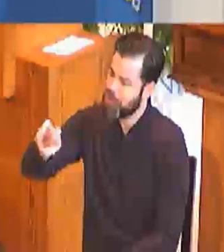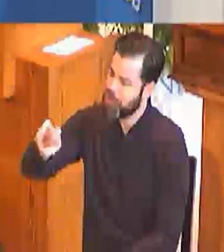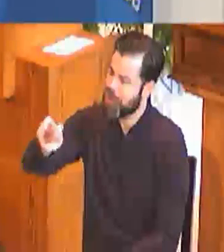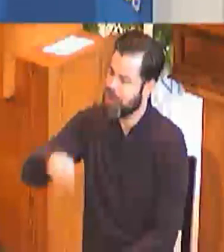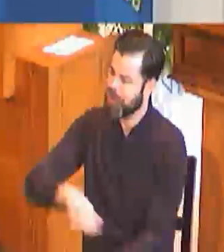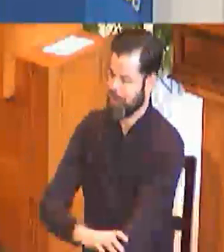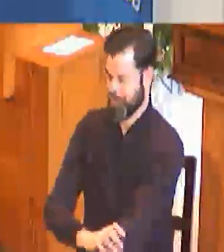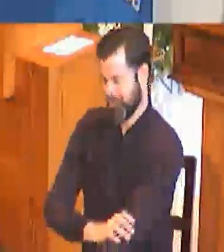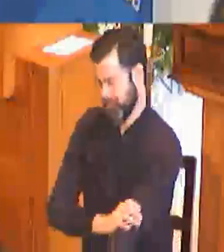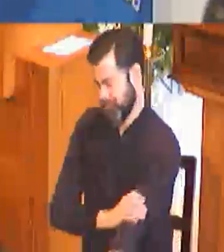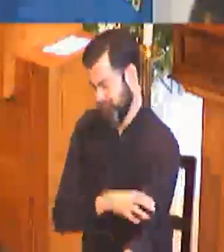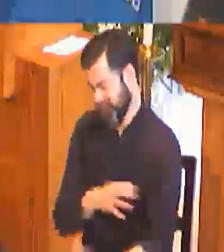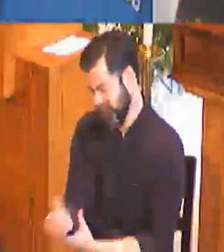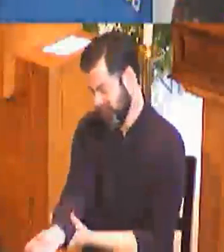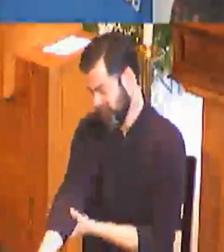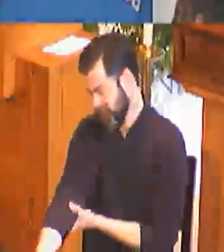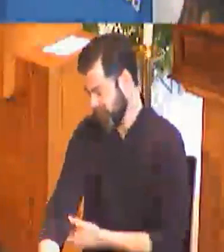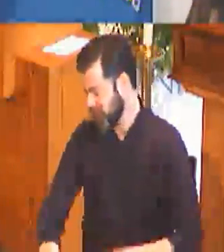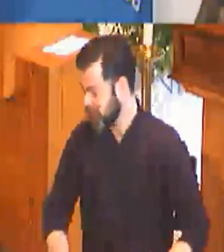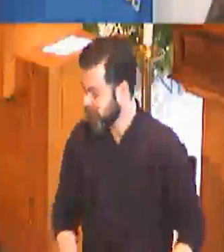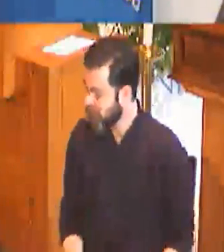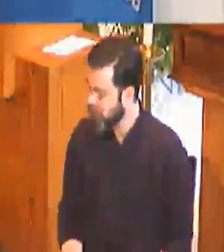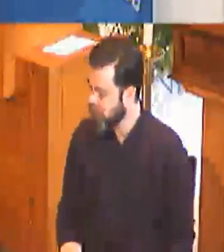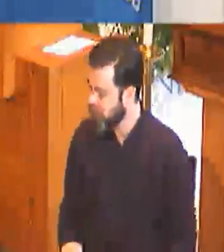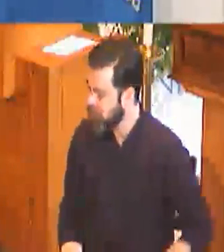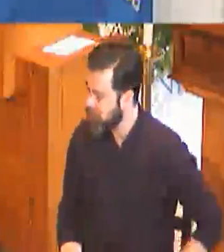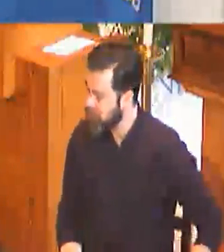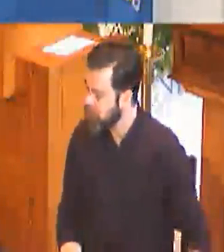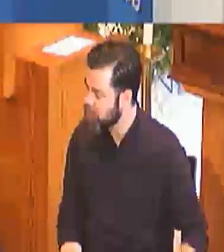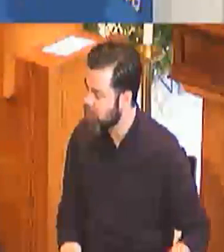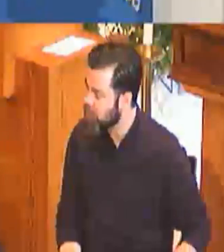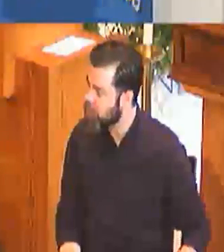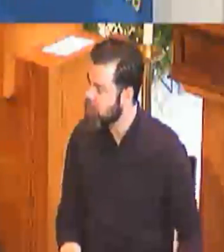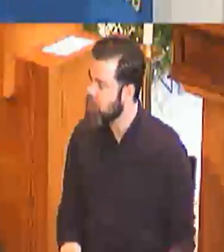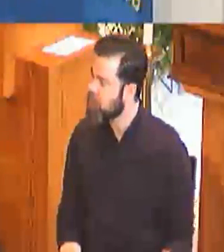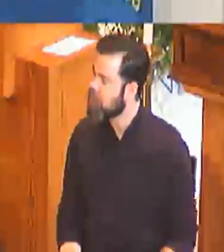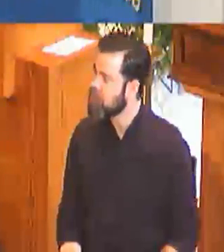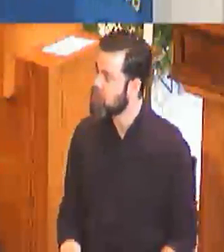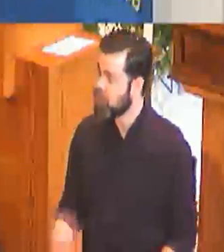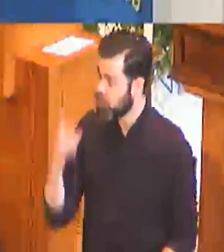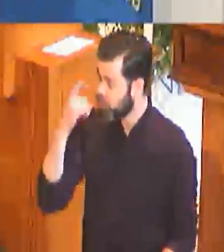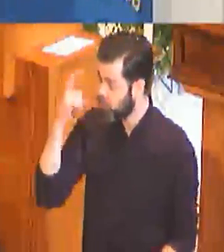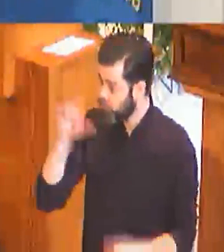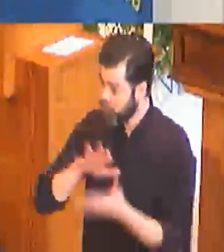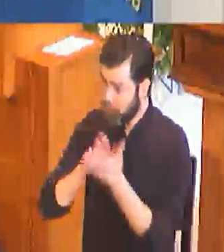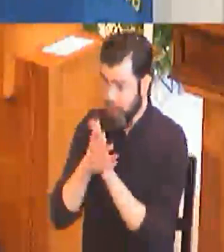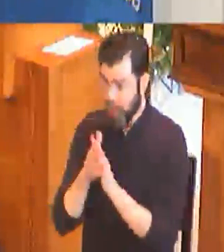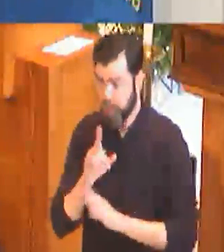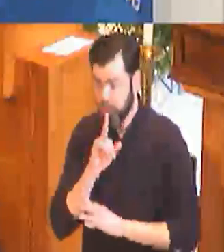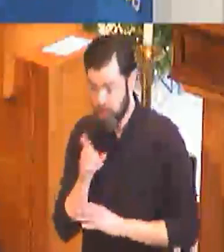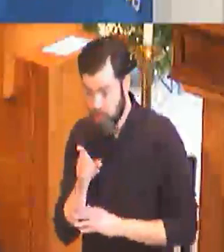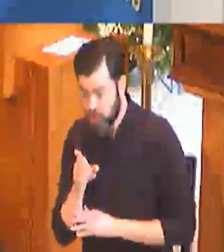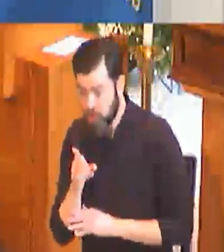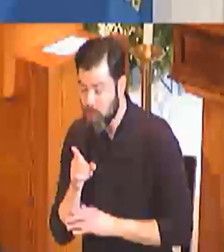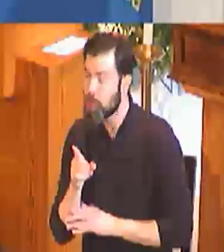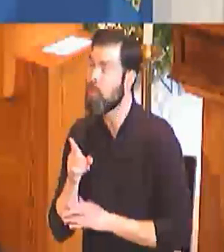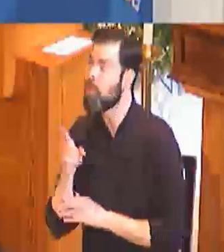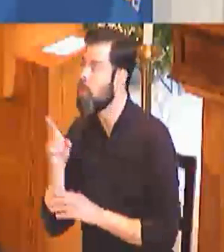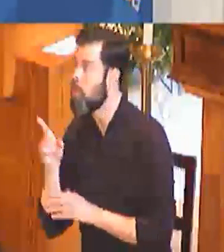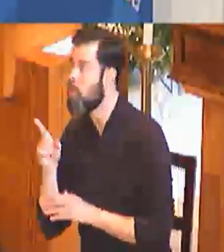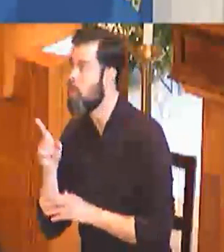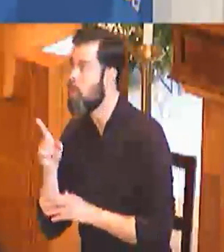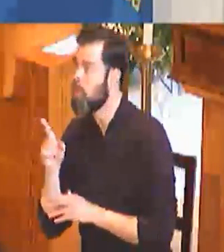That said, how often do our dreams come true and yet we allow them to slip